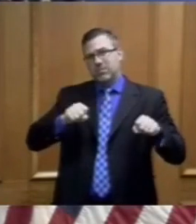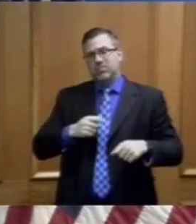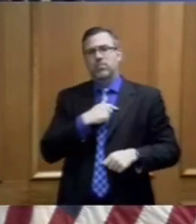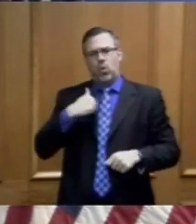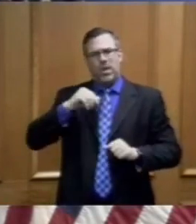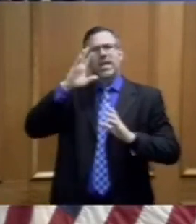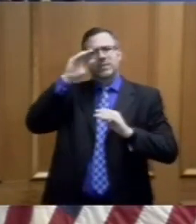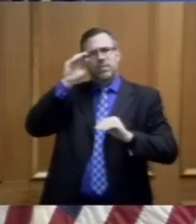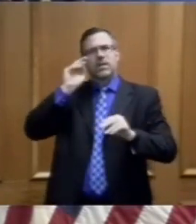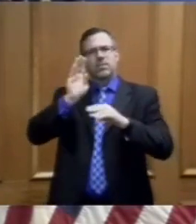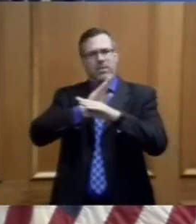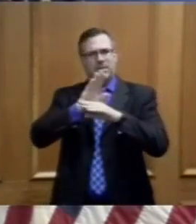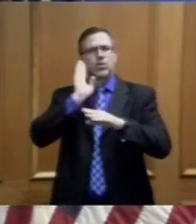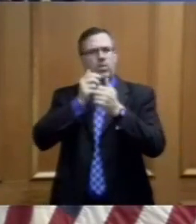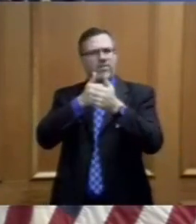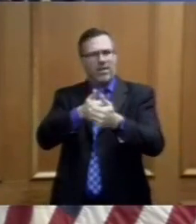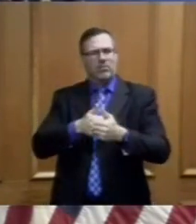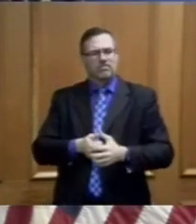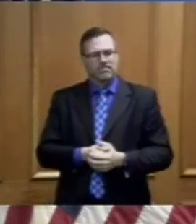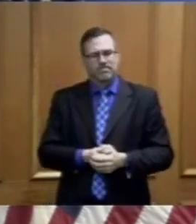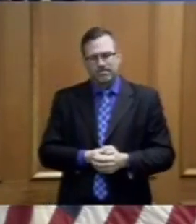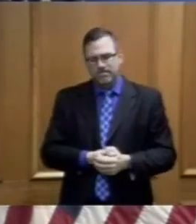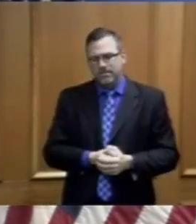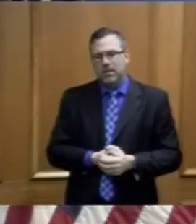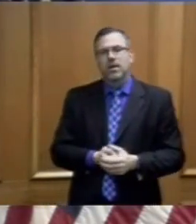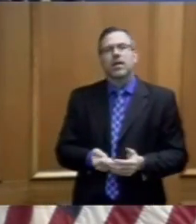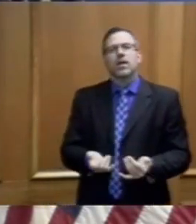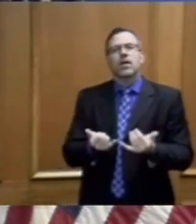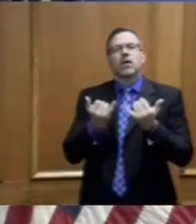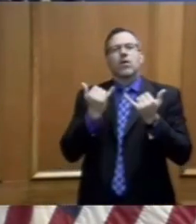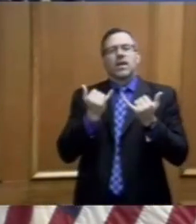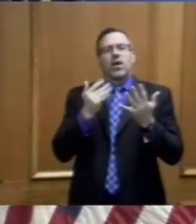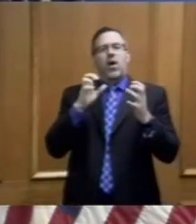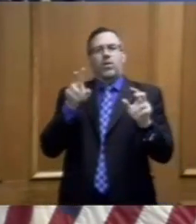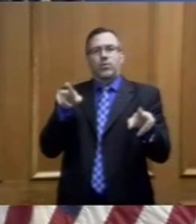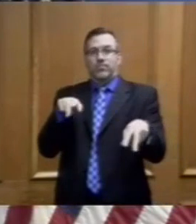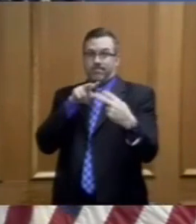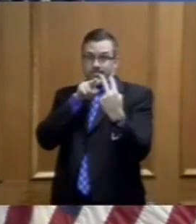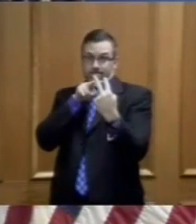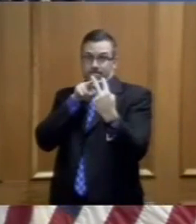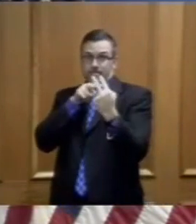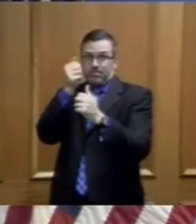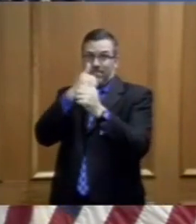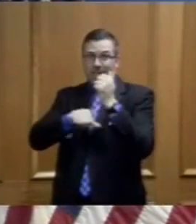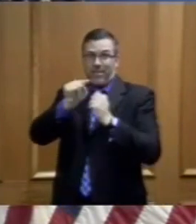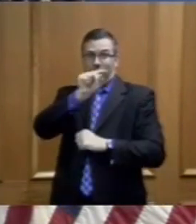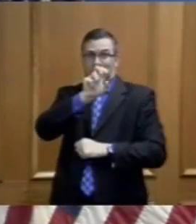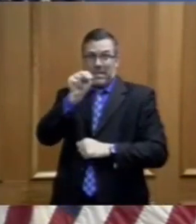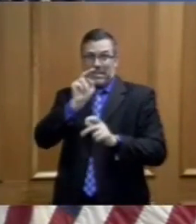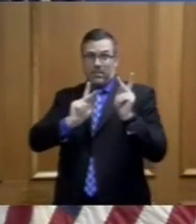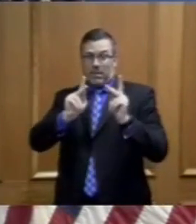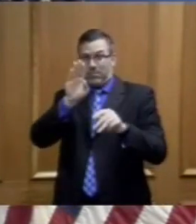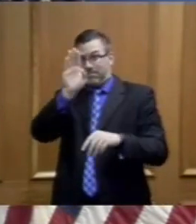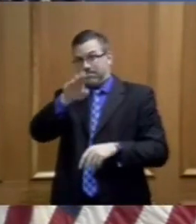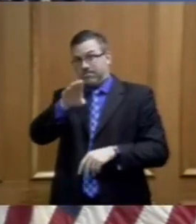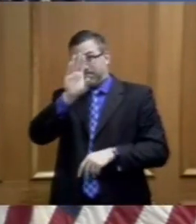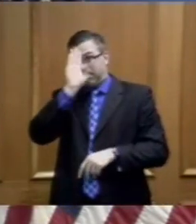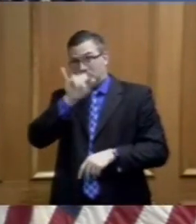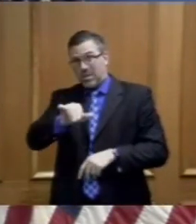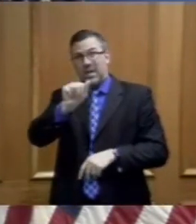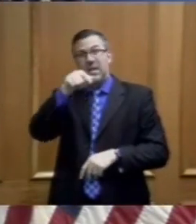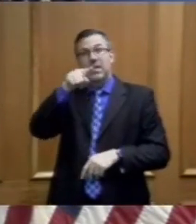I want to take a moment to speak directly to every Tennessean. April stands to be a very tough